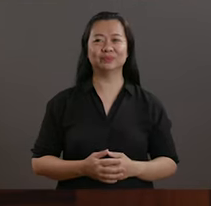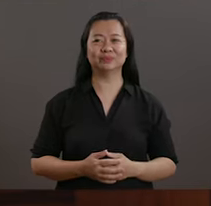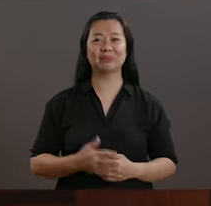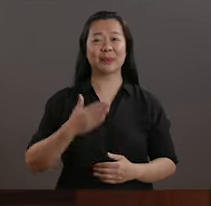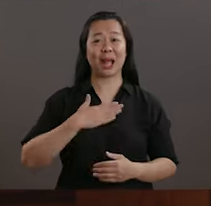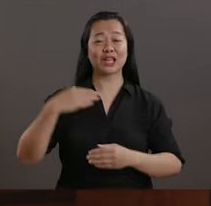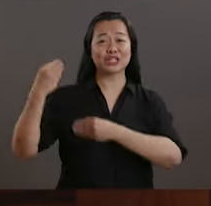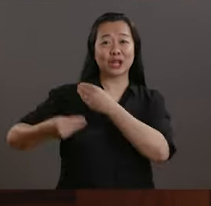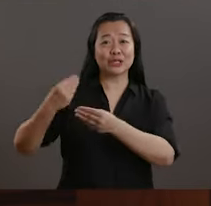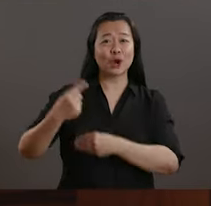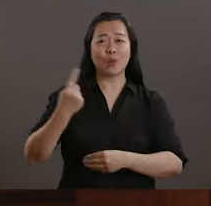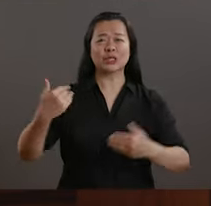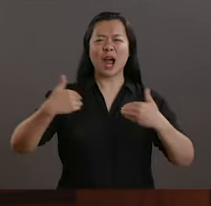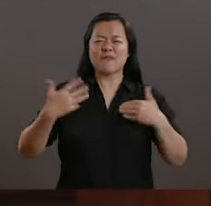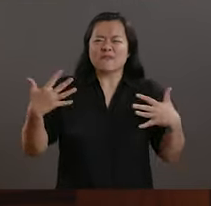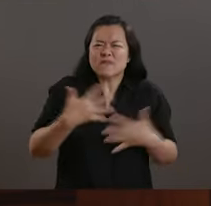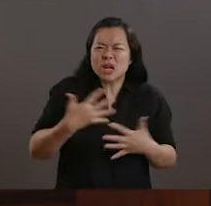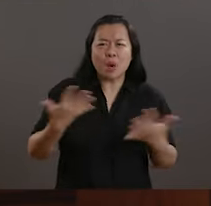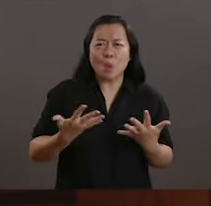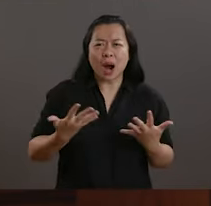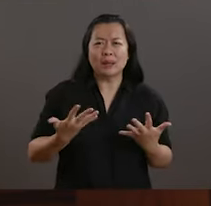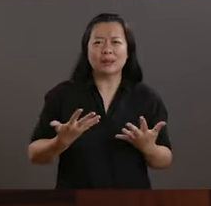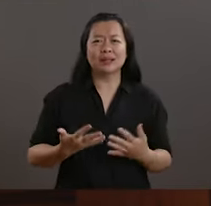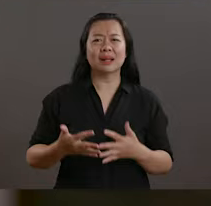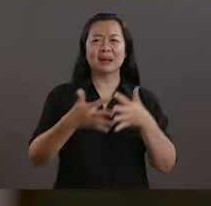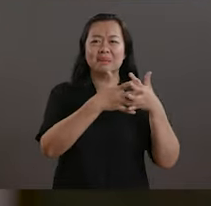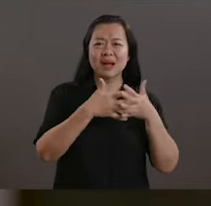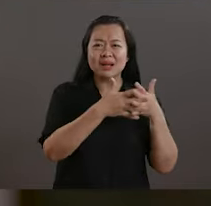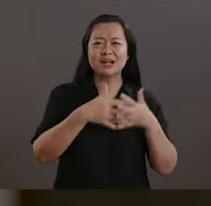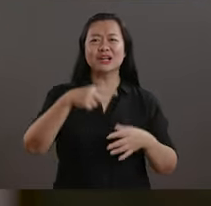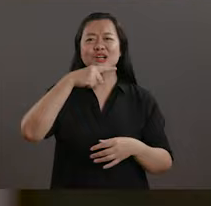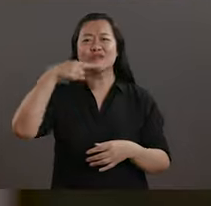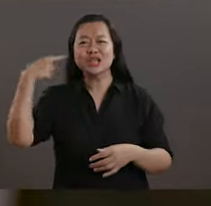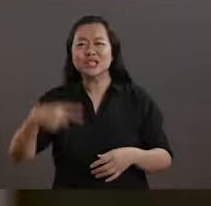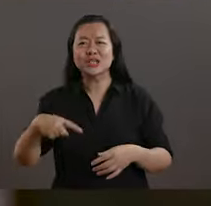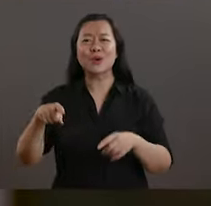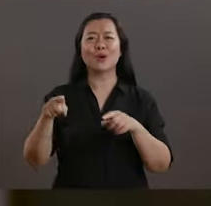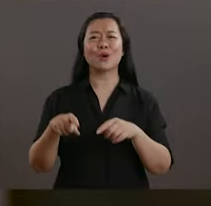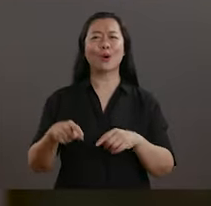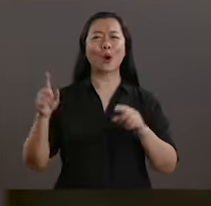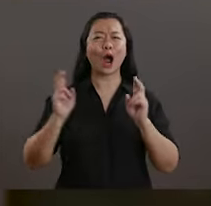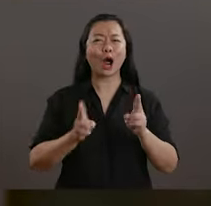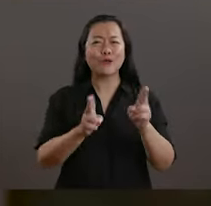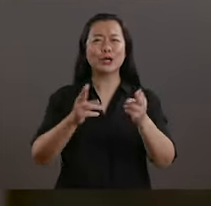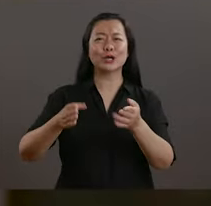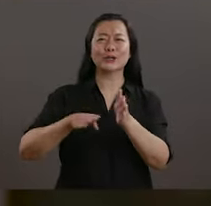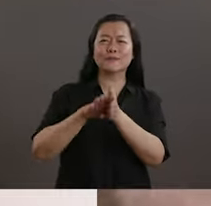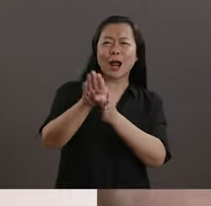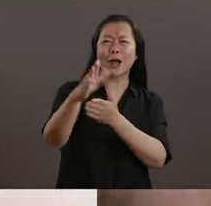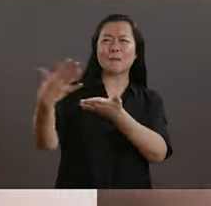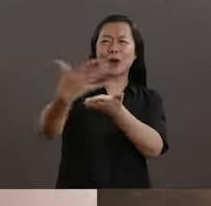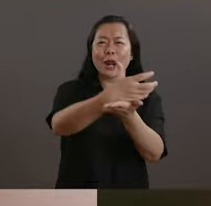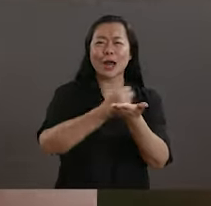My generation lived under the threat of annihilation as the US and Soviets raced to develop